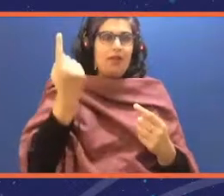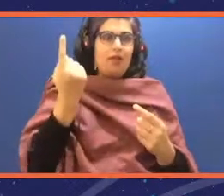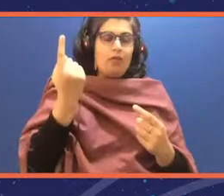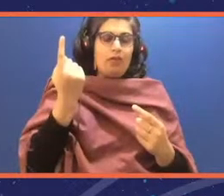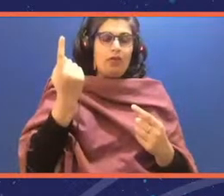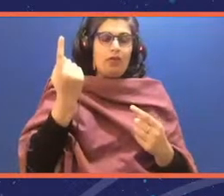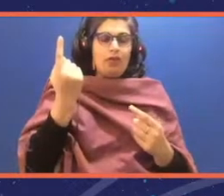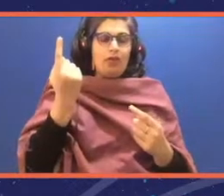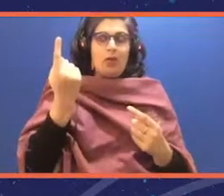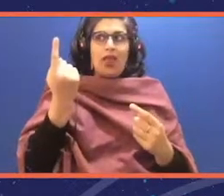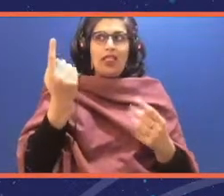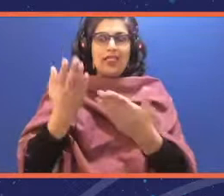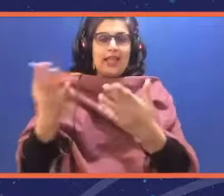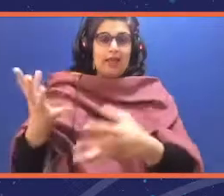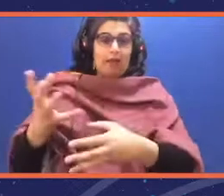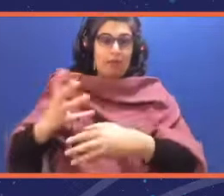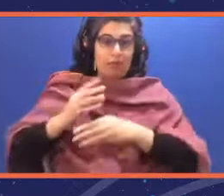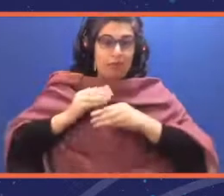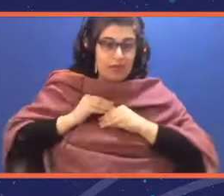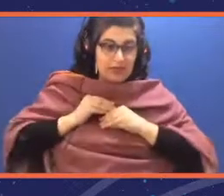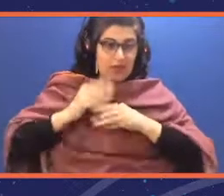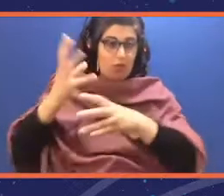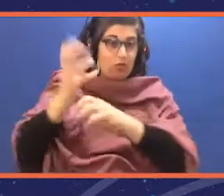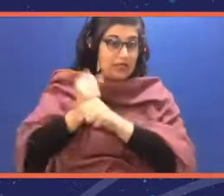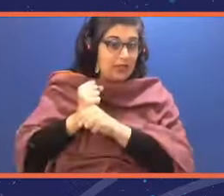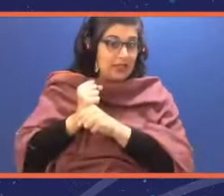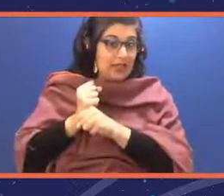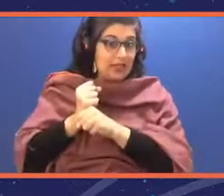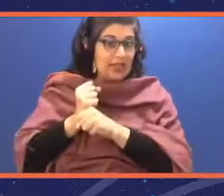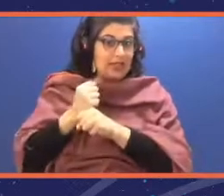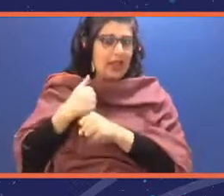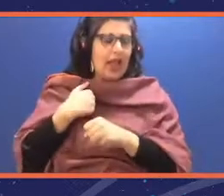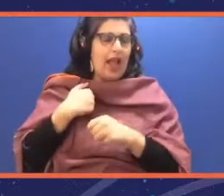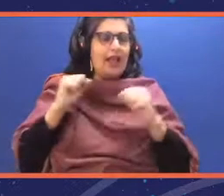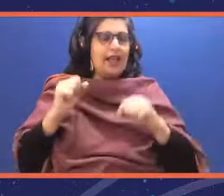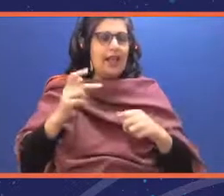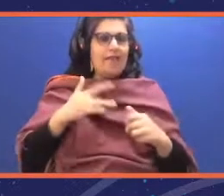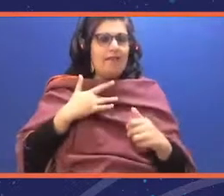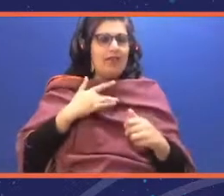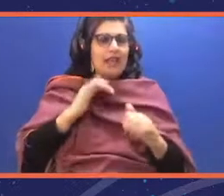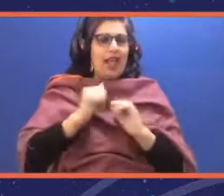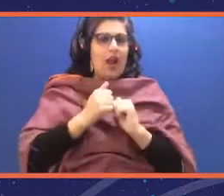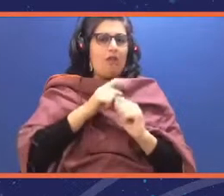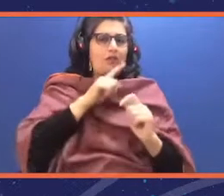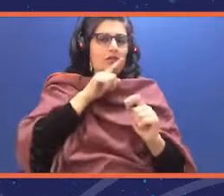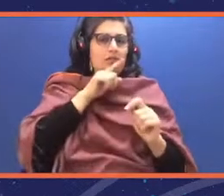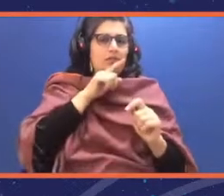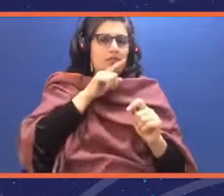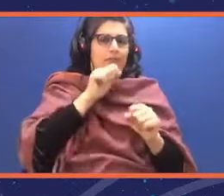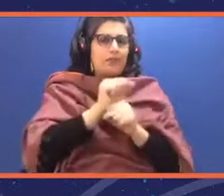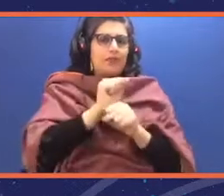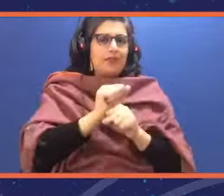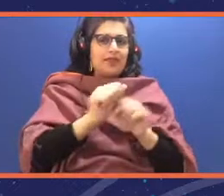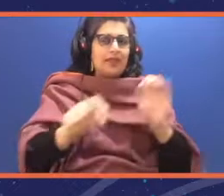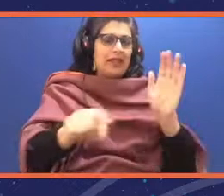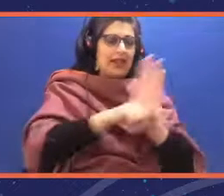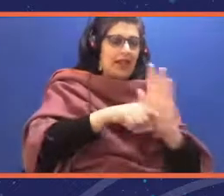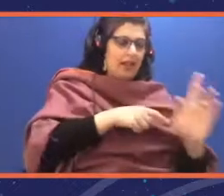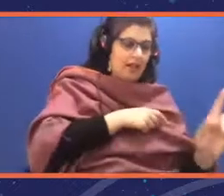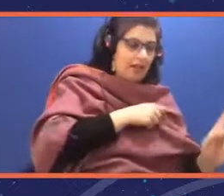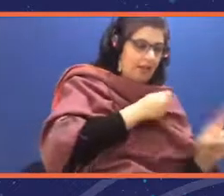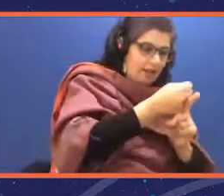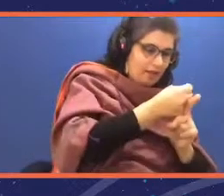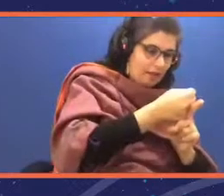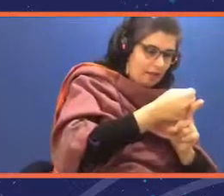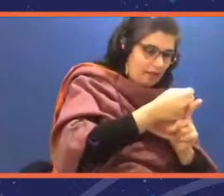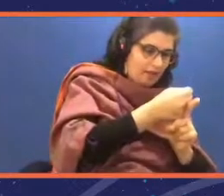recedes, I can feel how it's actually negatively impacting the rest